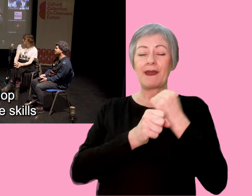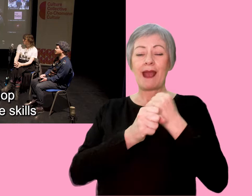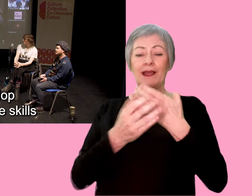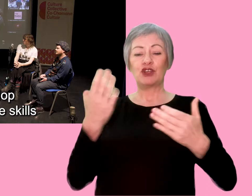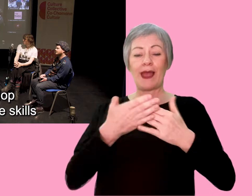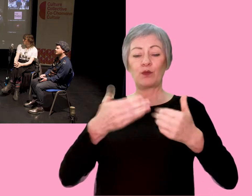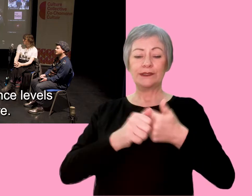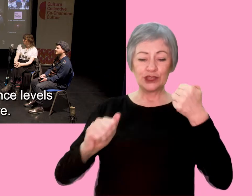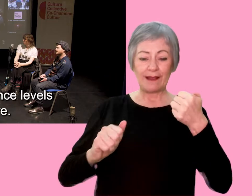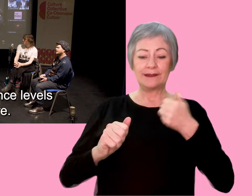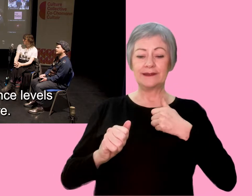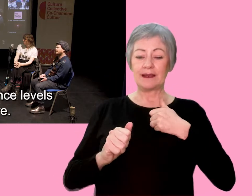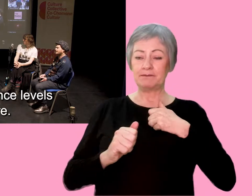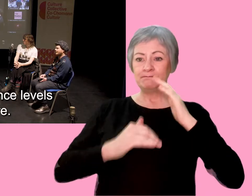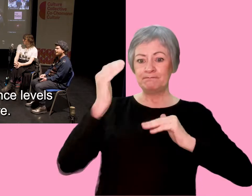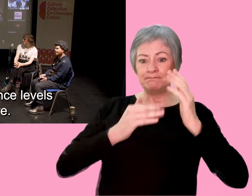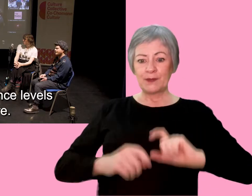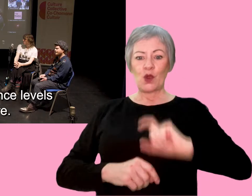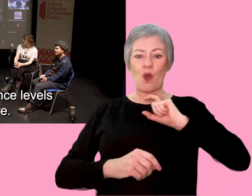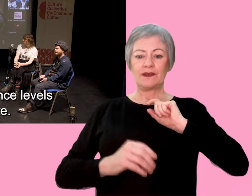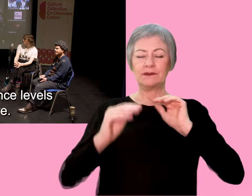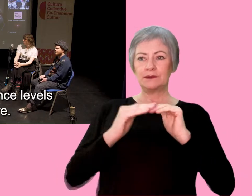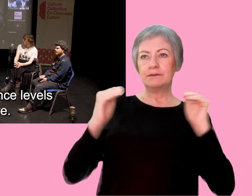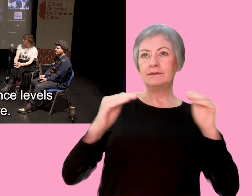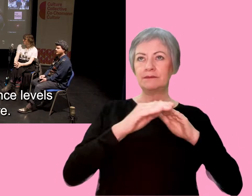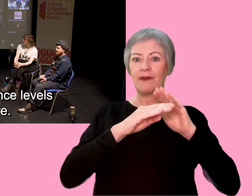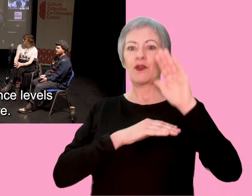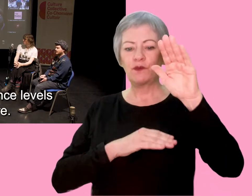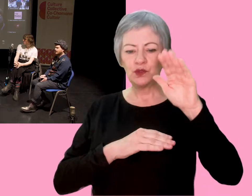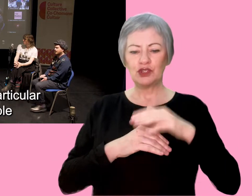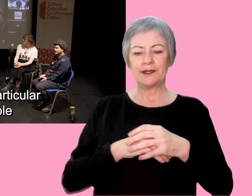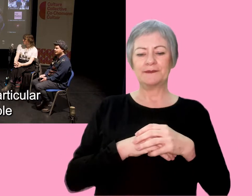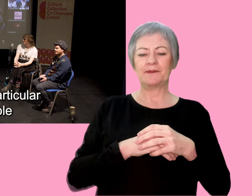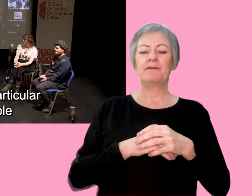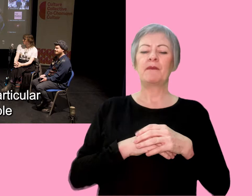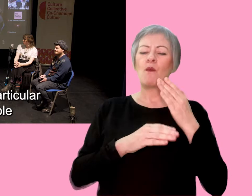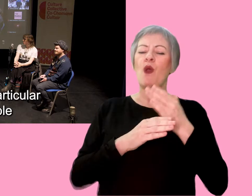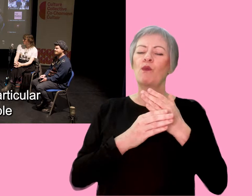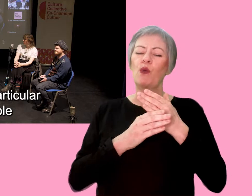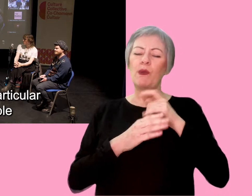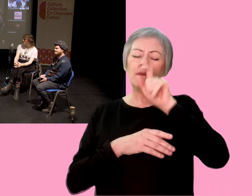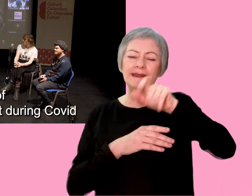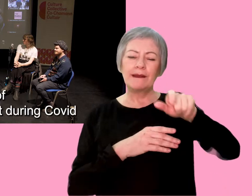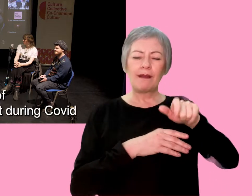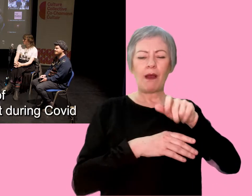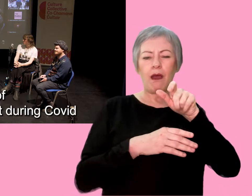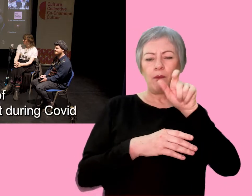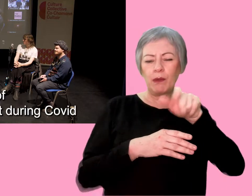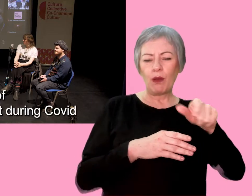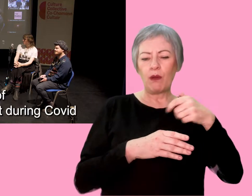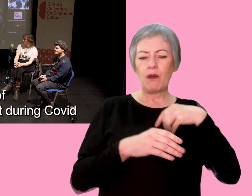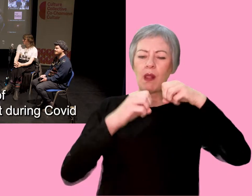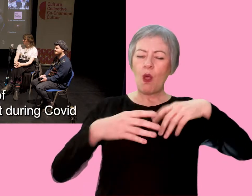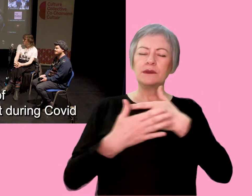lesige Gaelicachke. Is tokki seo misneach an een aumri tjeach. Wie me kopper gehaardig le oikri gaal